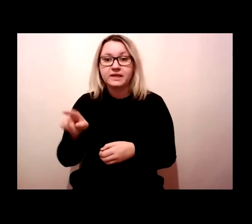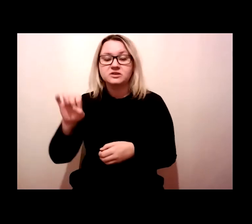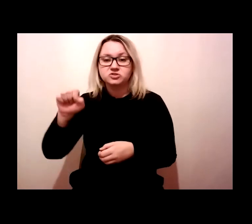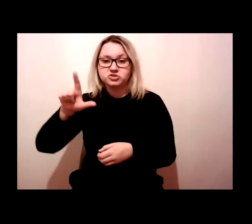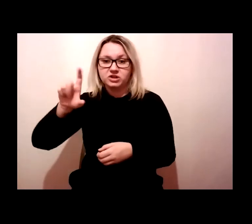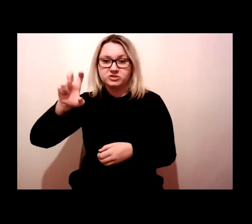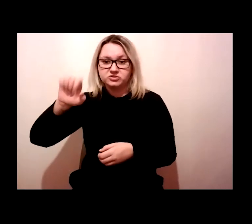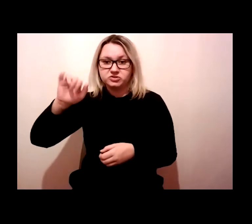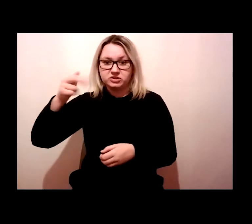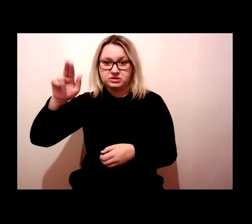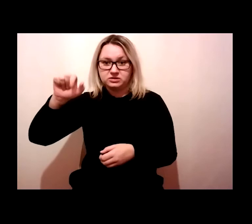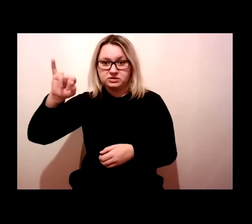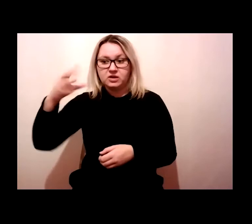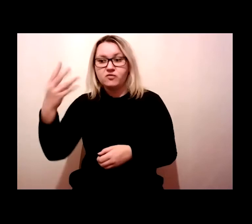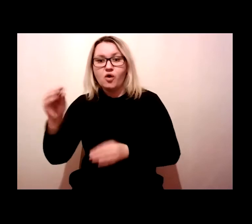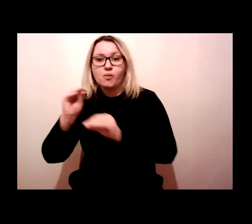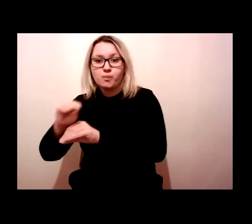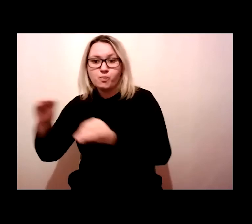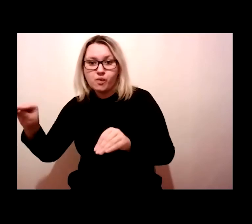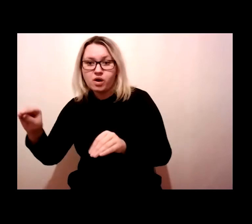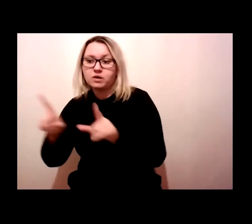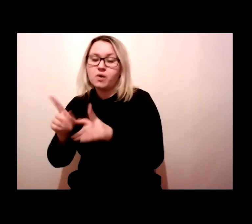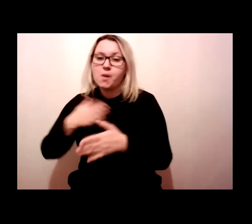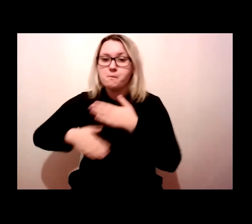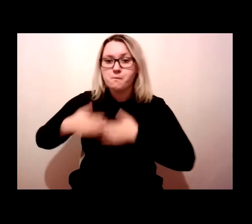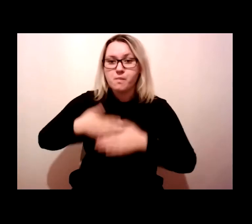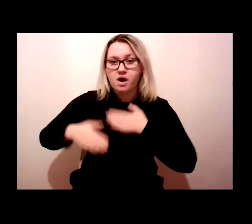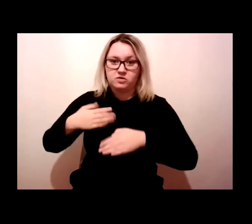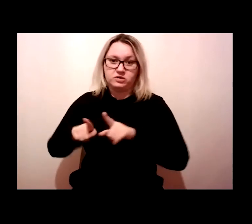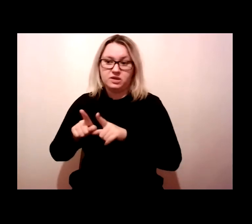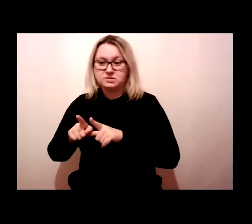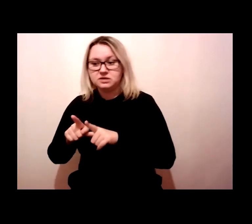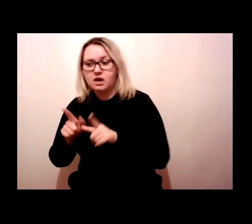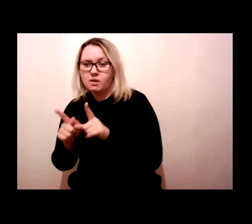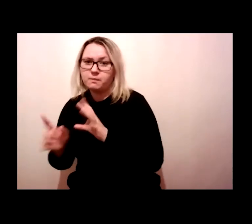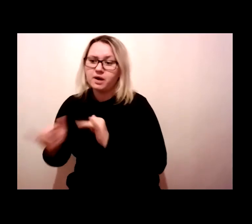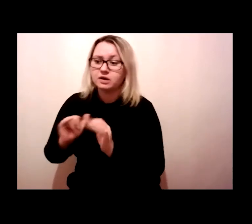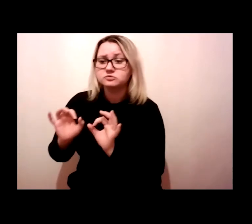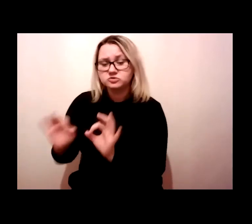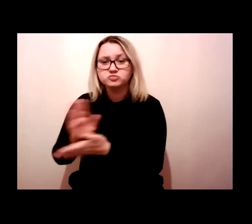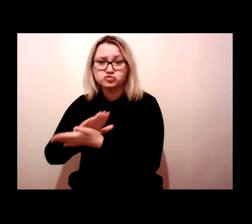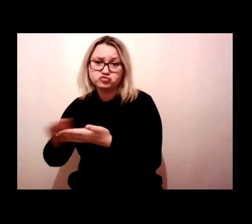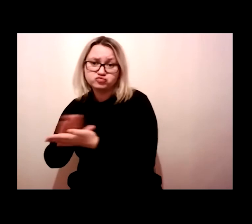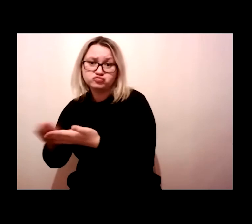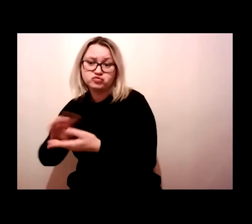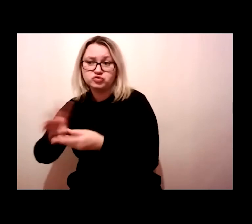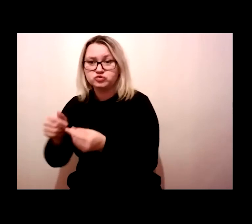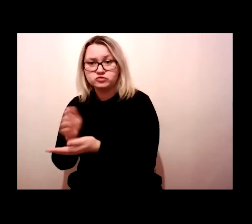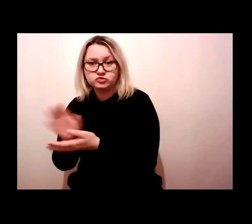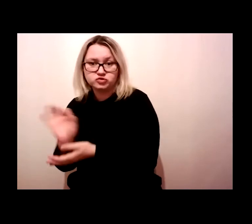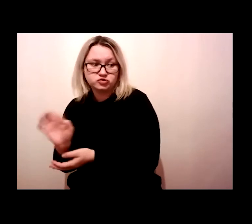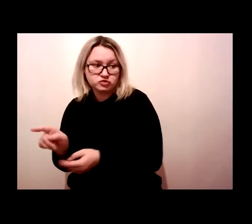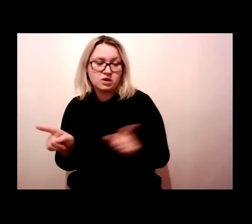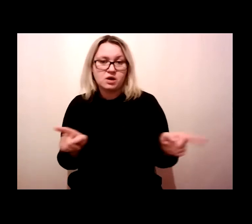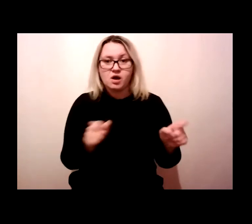Šalčininkuose mokytojų And reakcija in buvo this daug particular palankesnė negu school in prestižinėje Vilniaus Šalčininkai, the gimnazijoje. reaction of teachers was Ir much mokytojai more